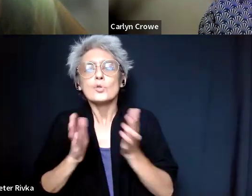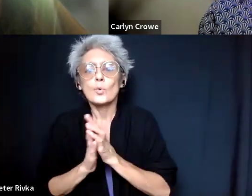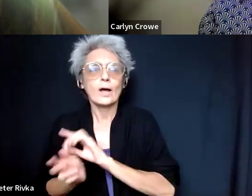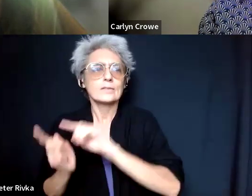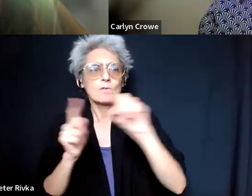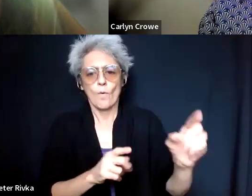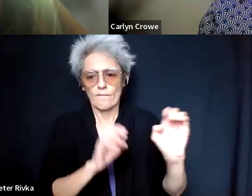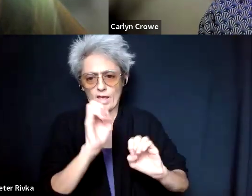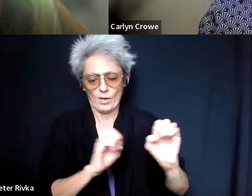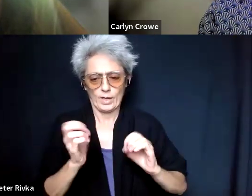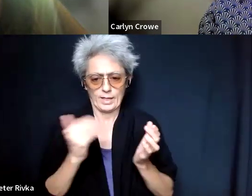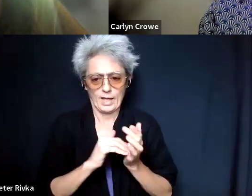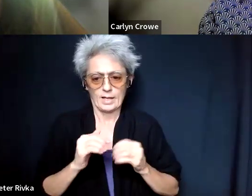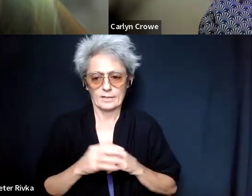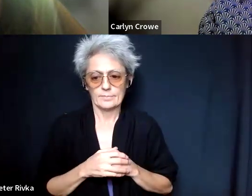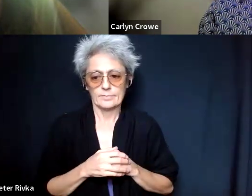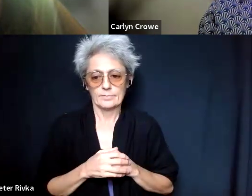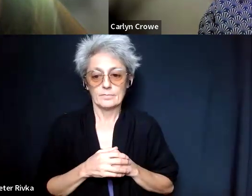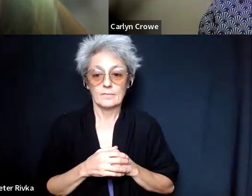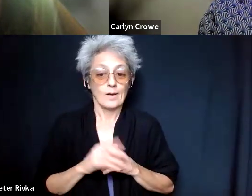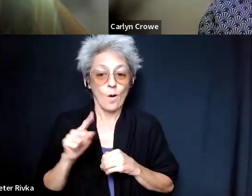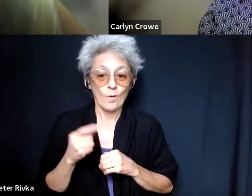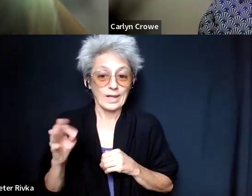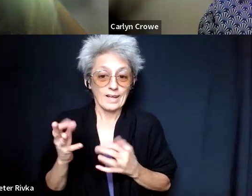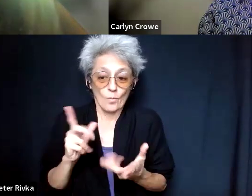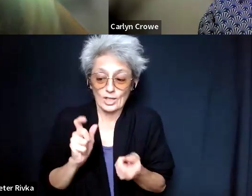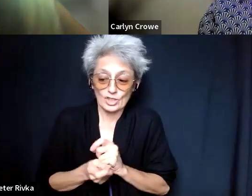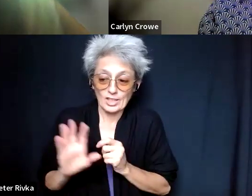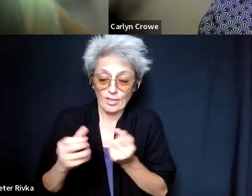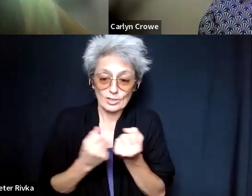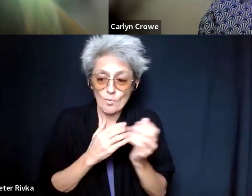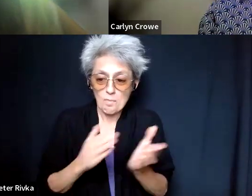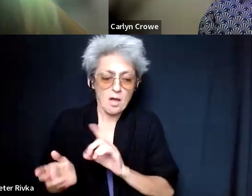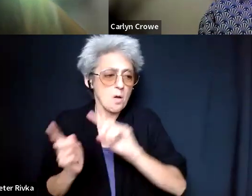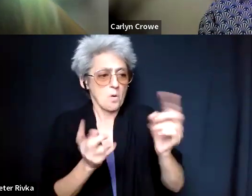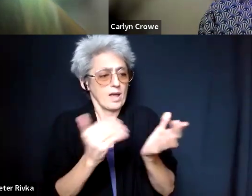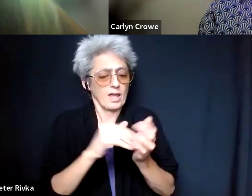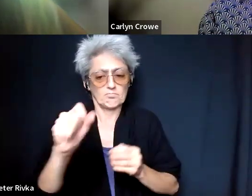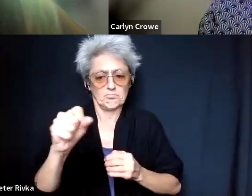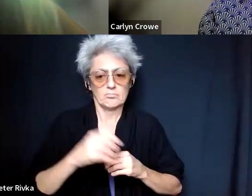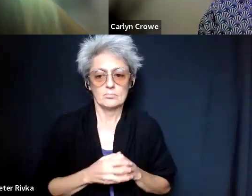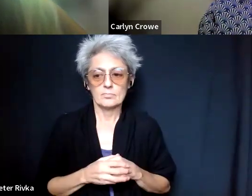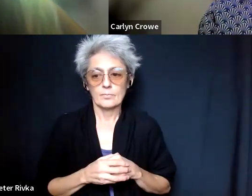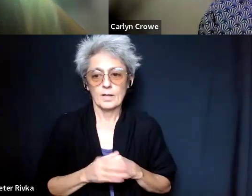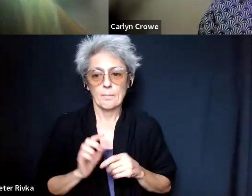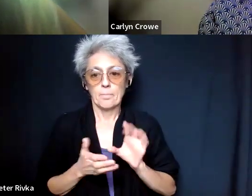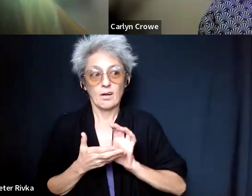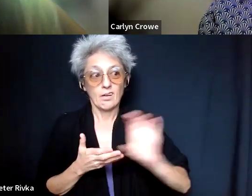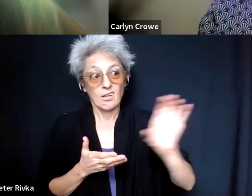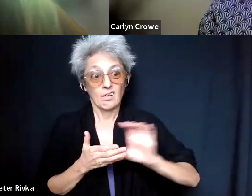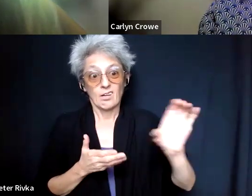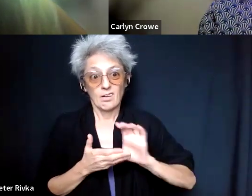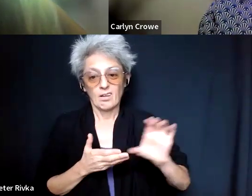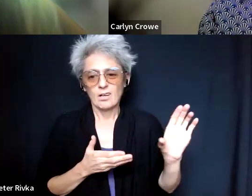you want to change their support plan. But take the money that could be saved on the